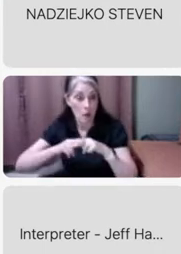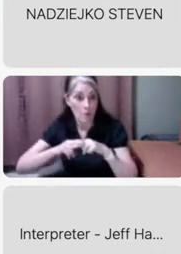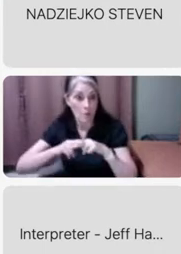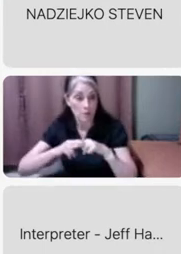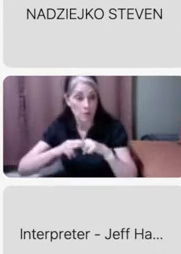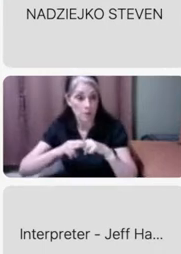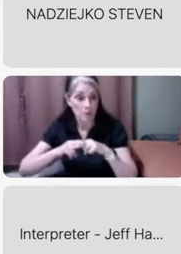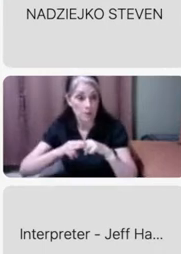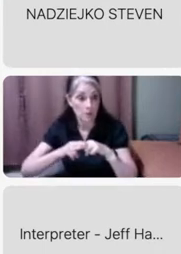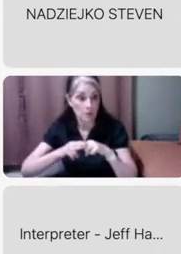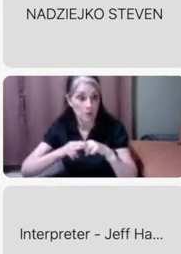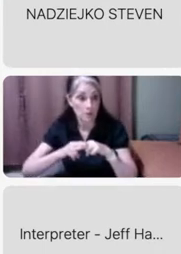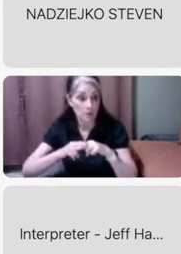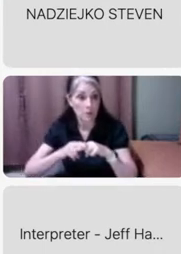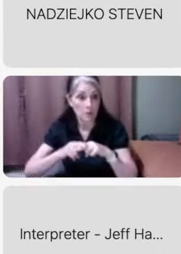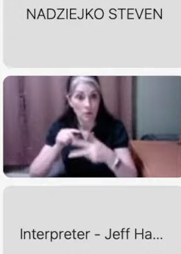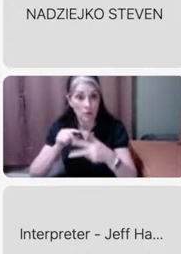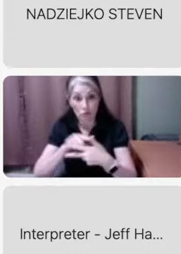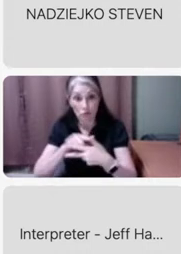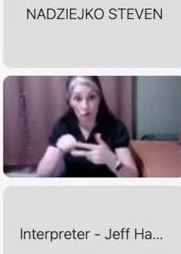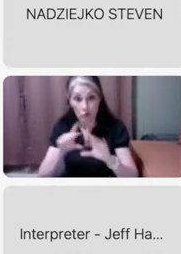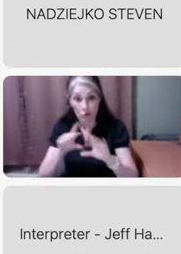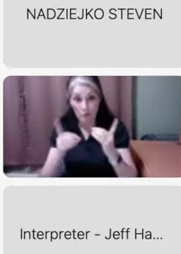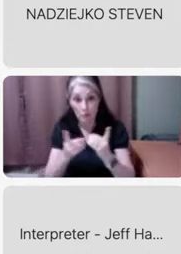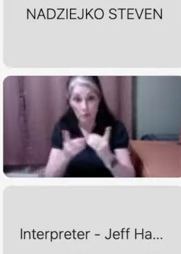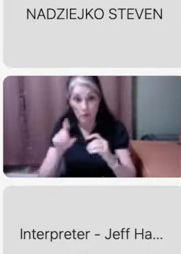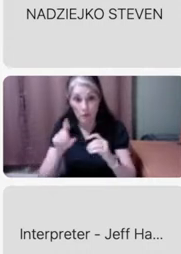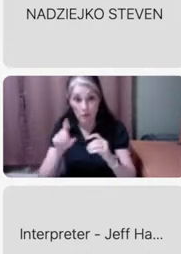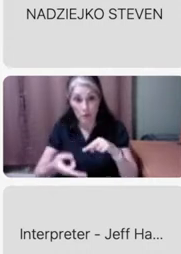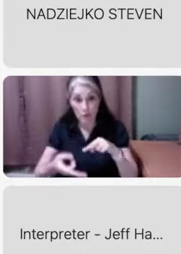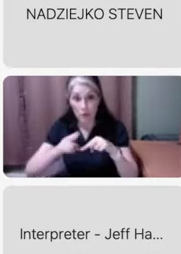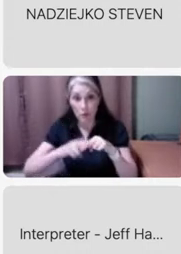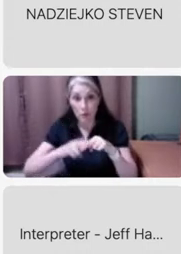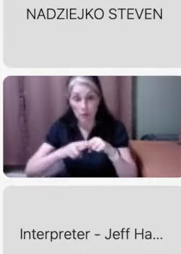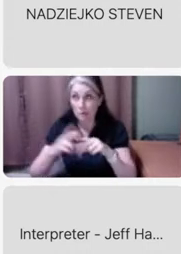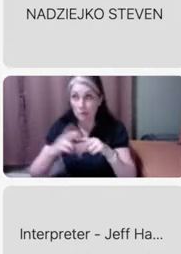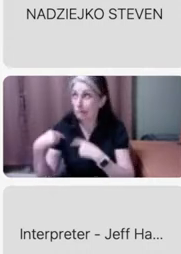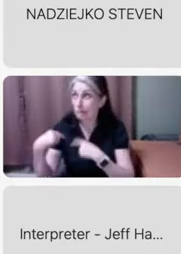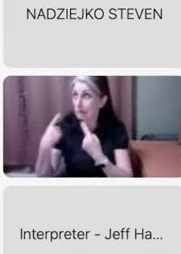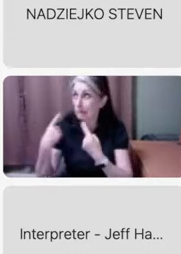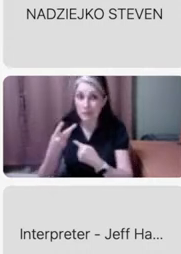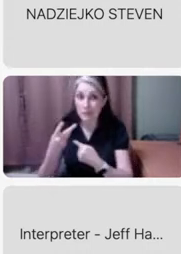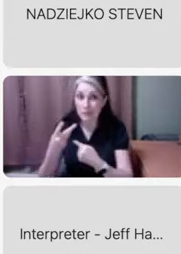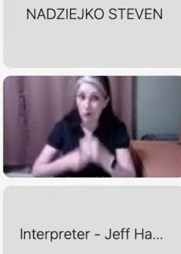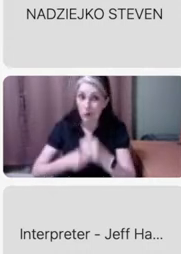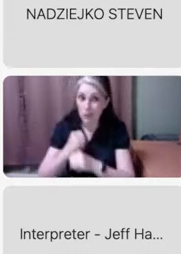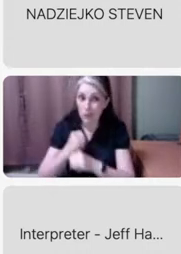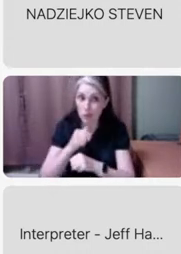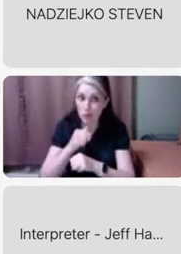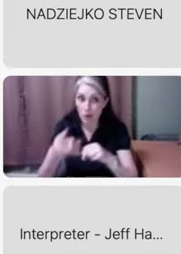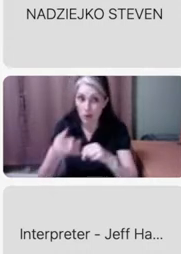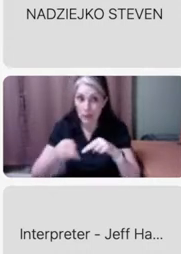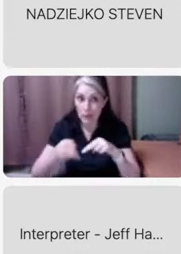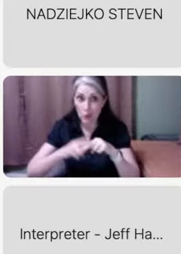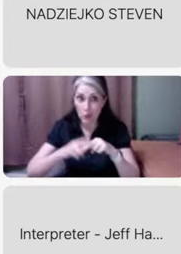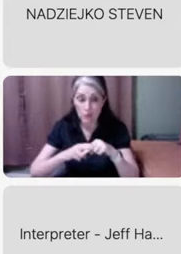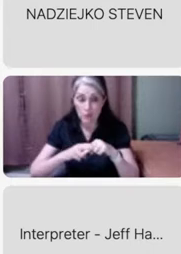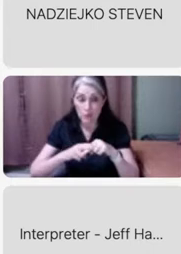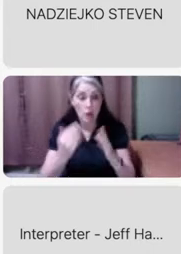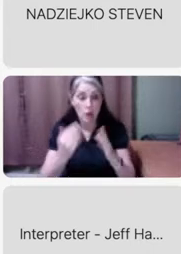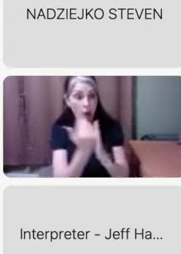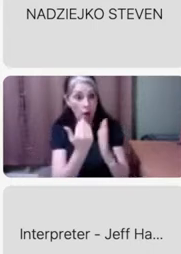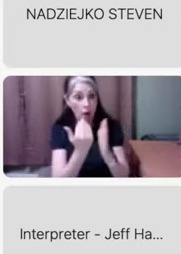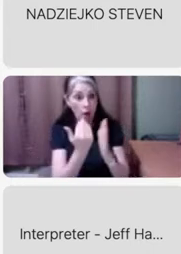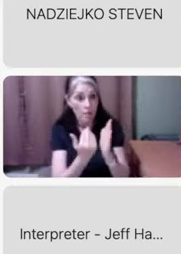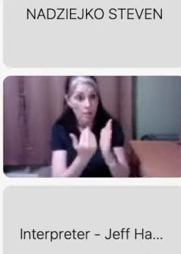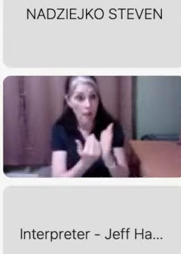departments there's a need to increase they have not been increased in in quite a few years and so the other items on that list are are the one-time